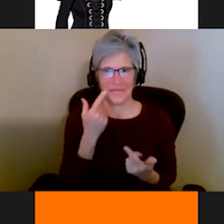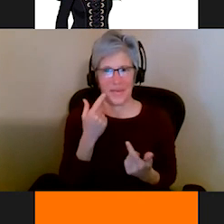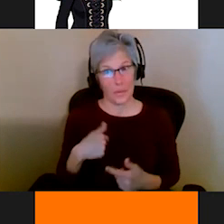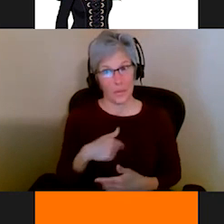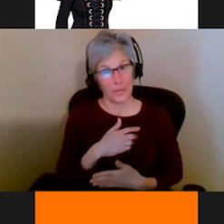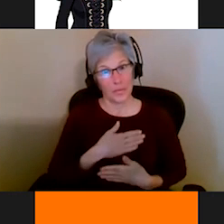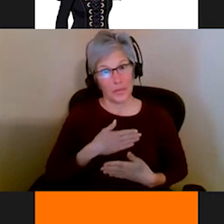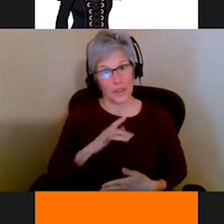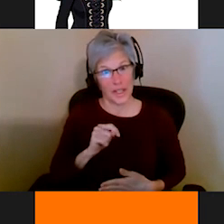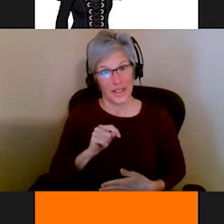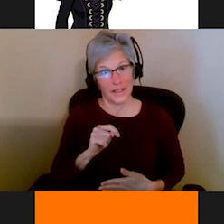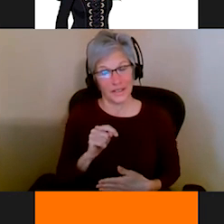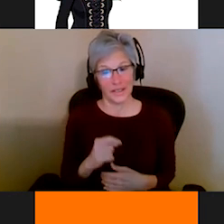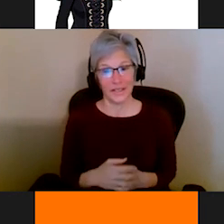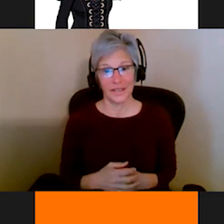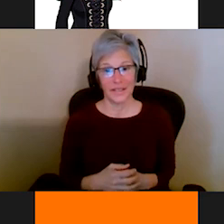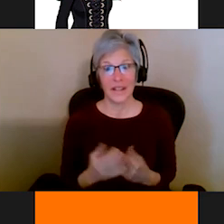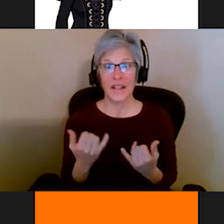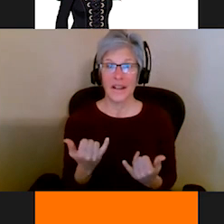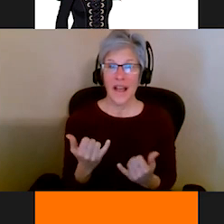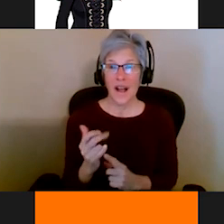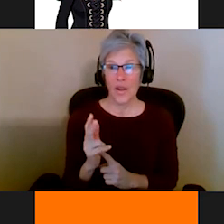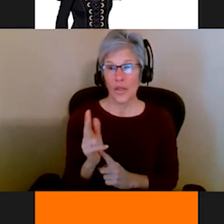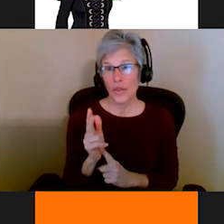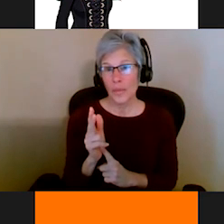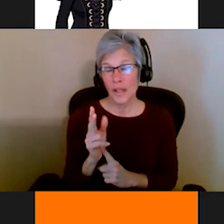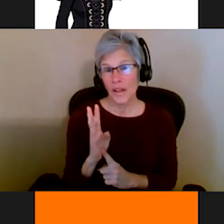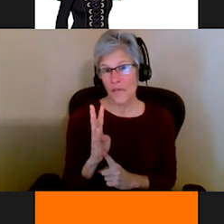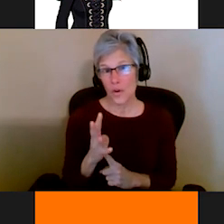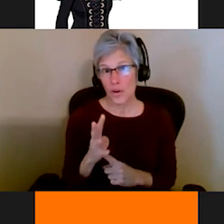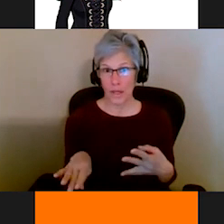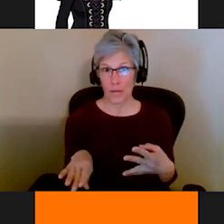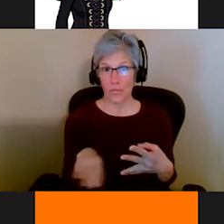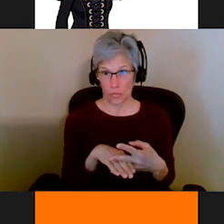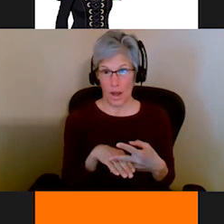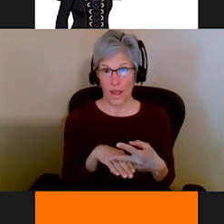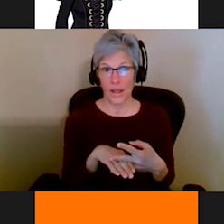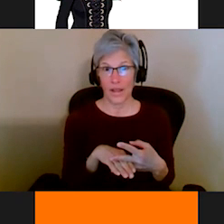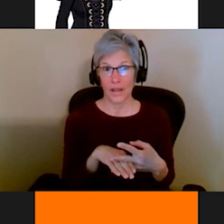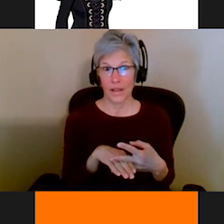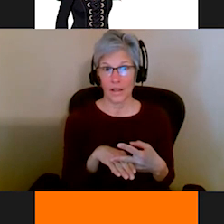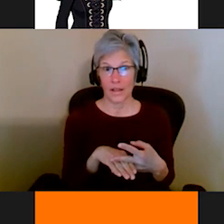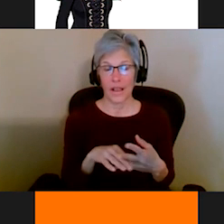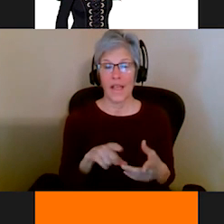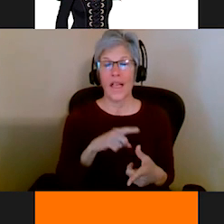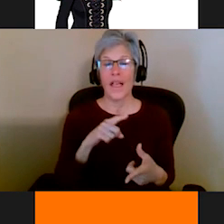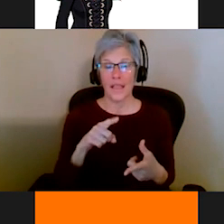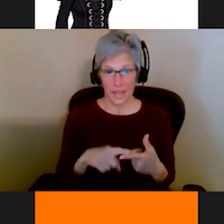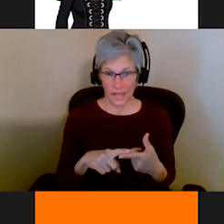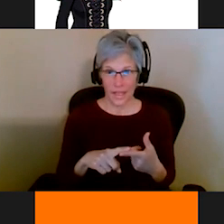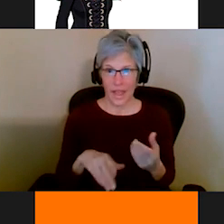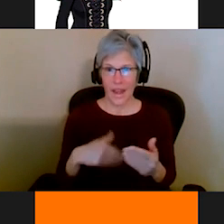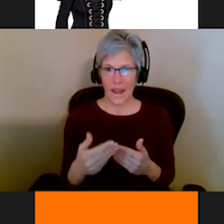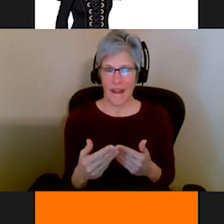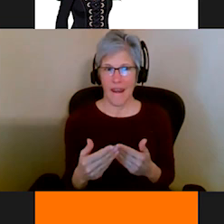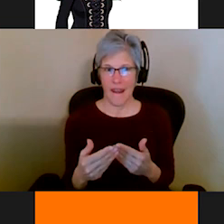We're gonna take about a 3 or 4 minute break, and then we will begin our next session, which will